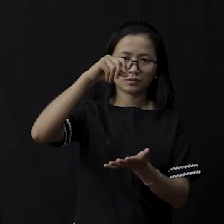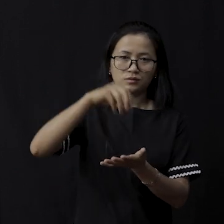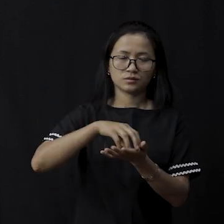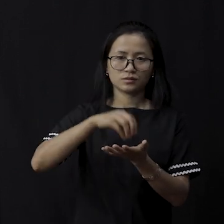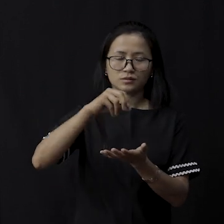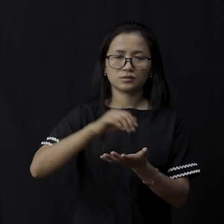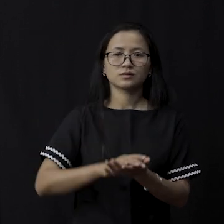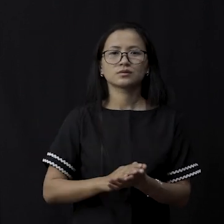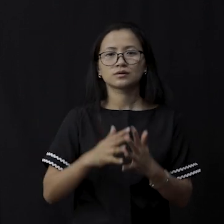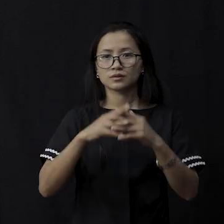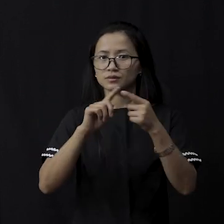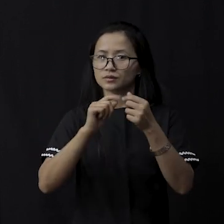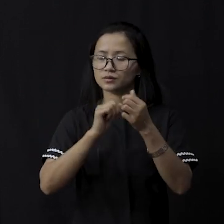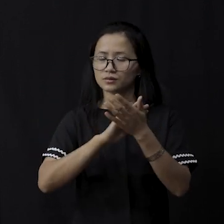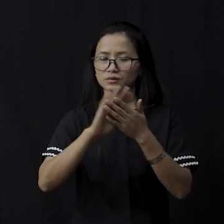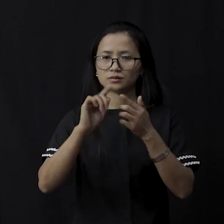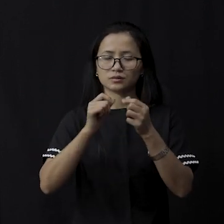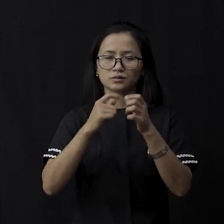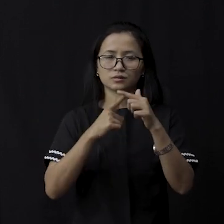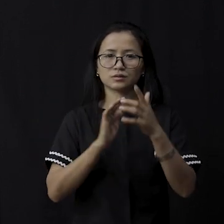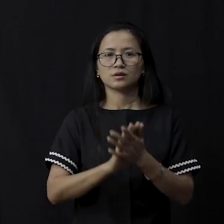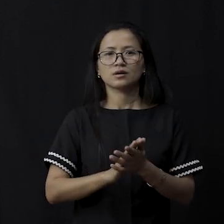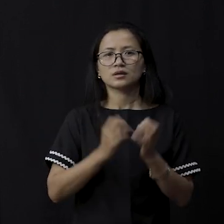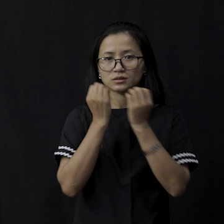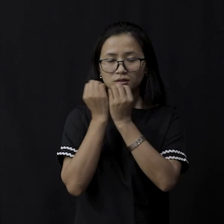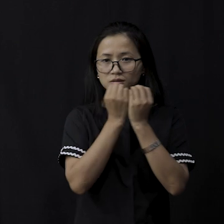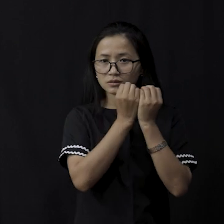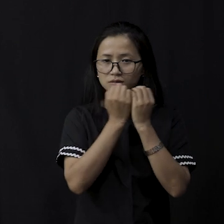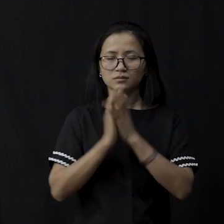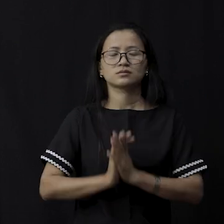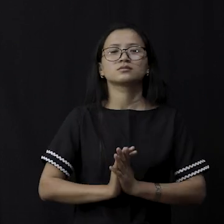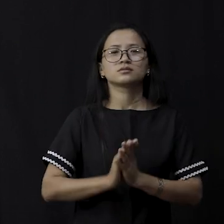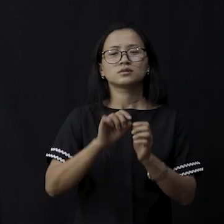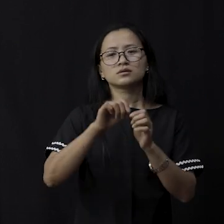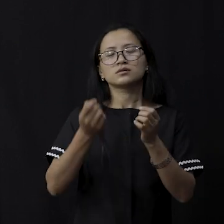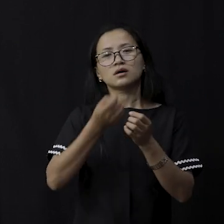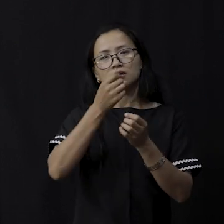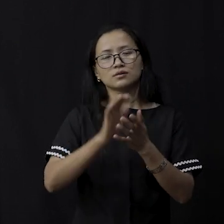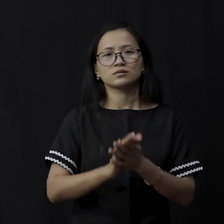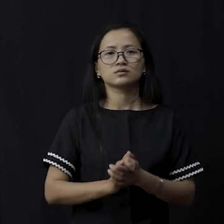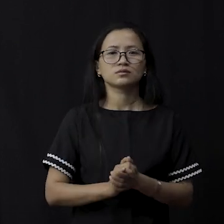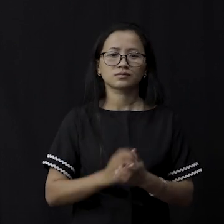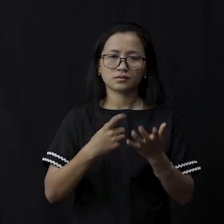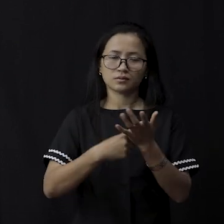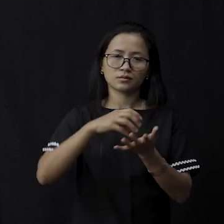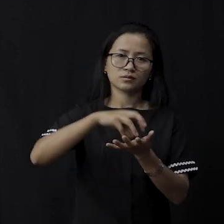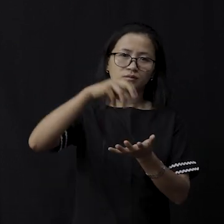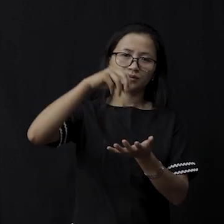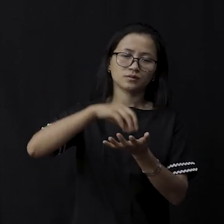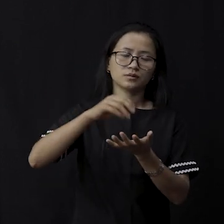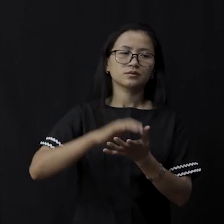rice, wheat, maize, etc. Okay, rice, chawal,